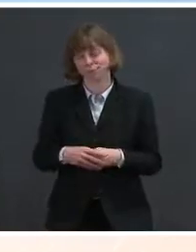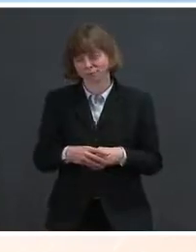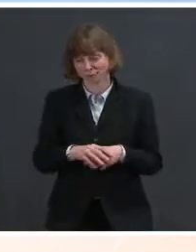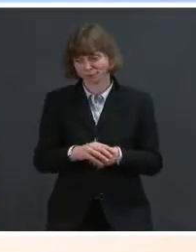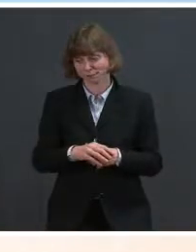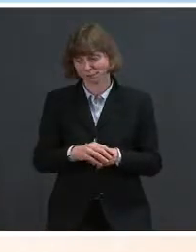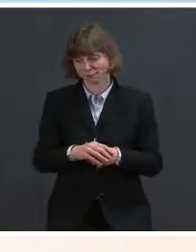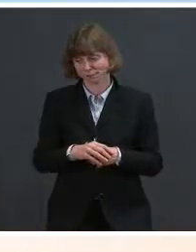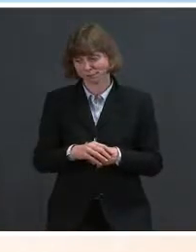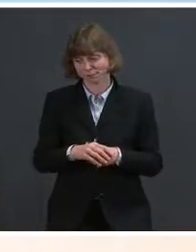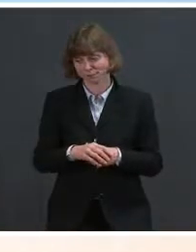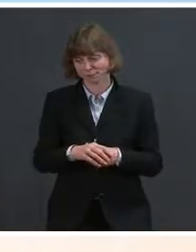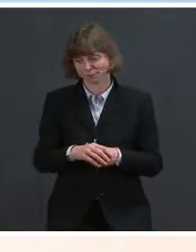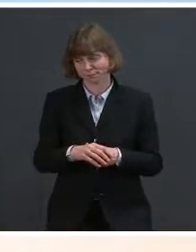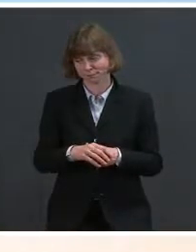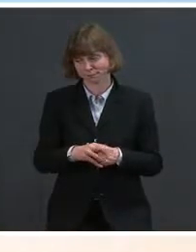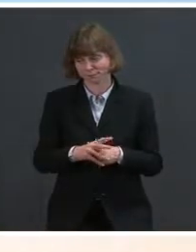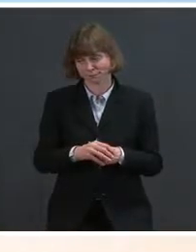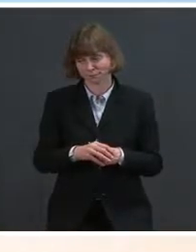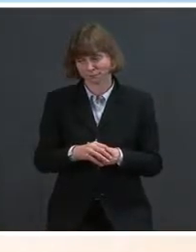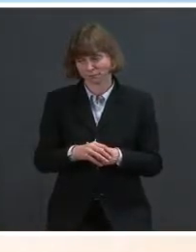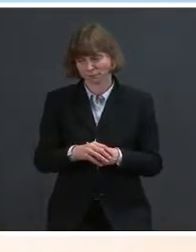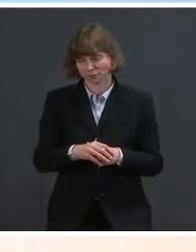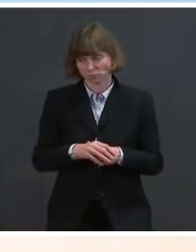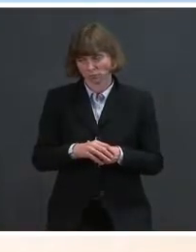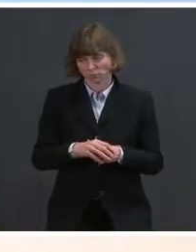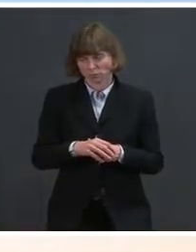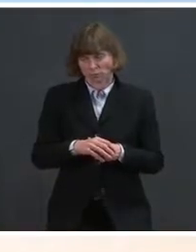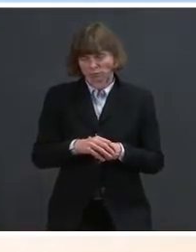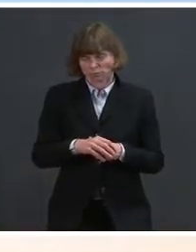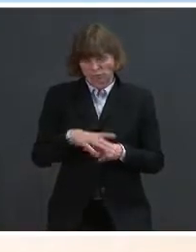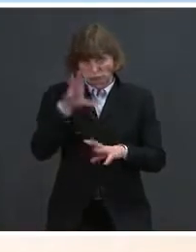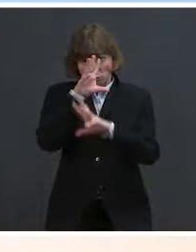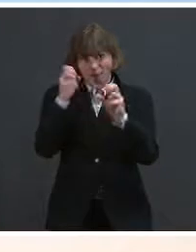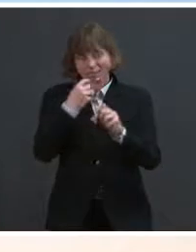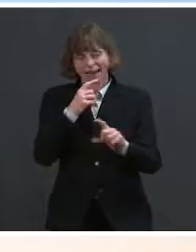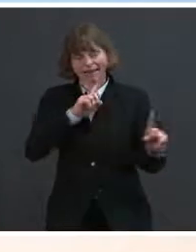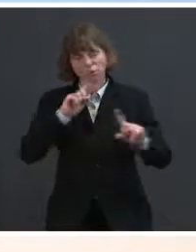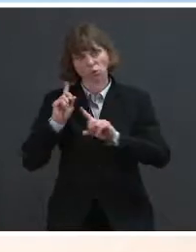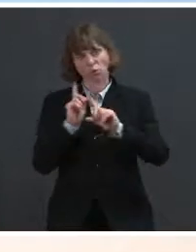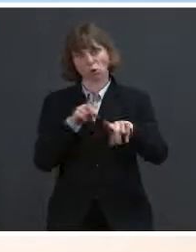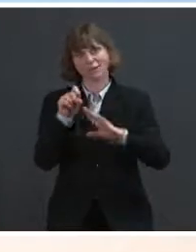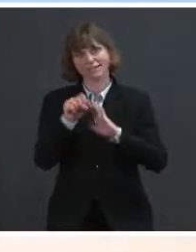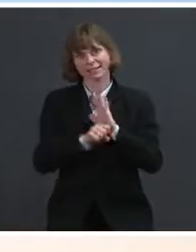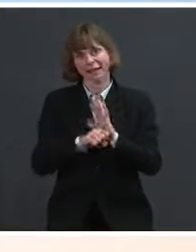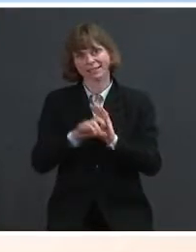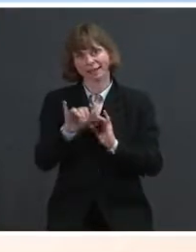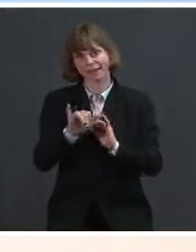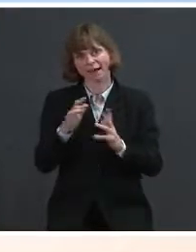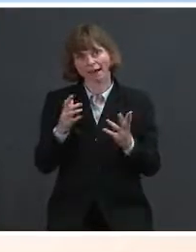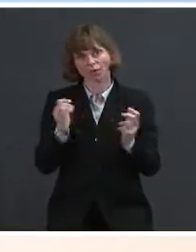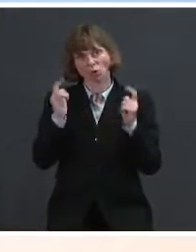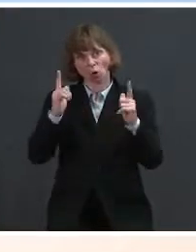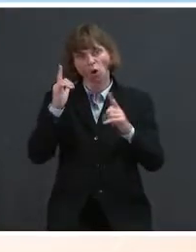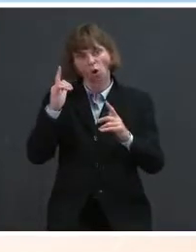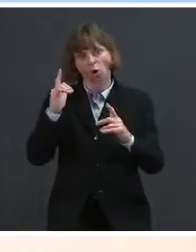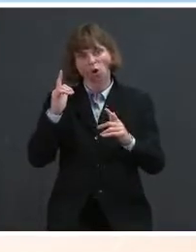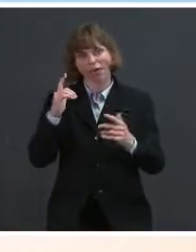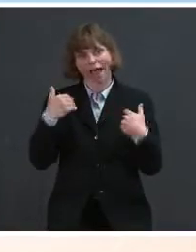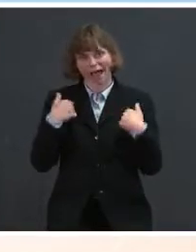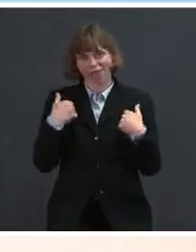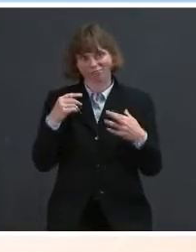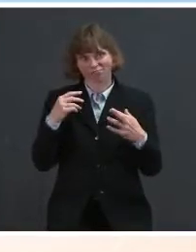directing states to ensure that all adults are eligible for the vaccine by May 1. What more do states need to